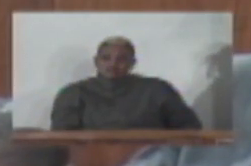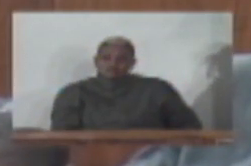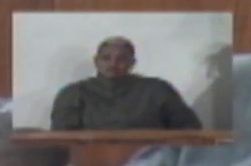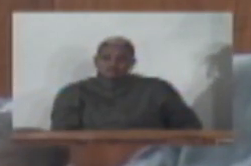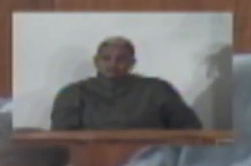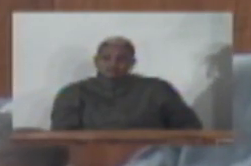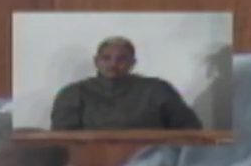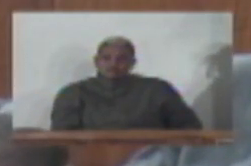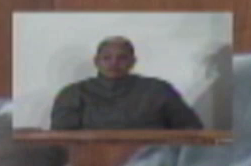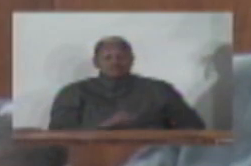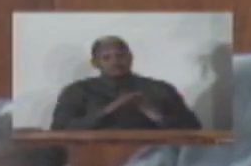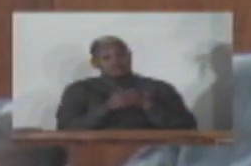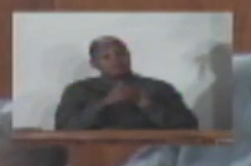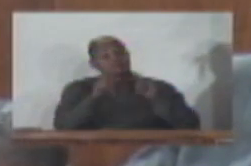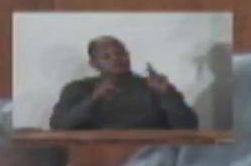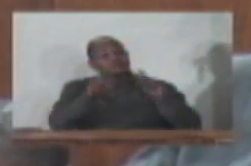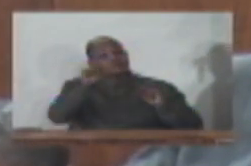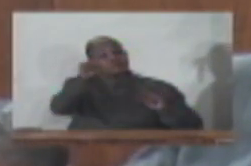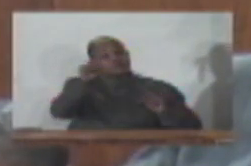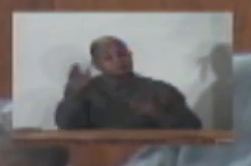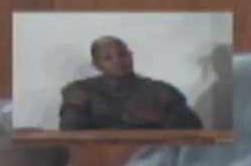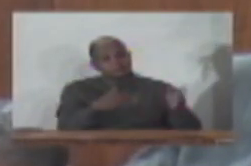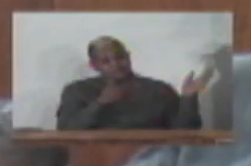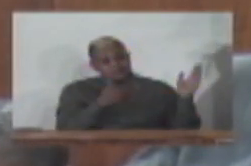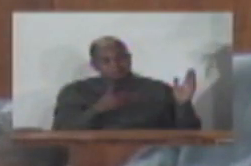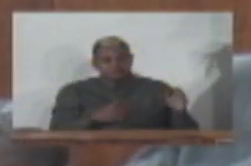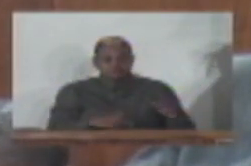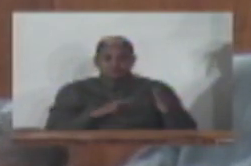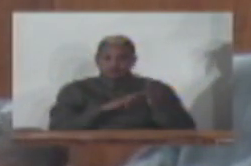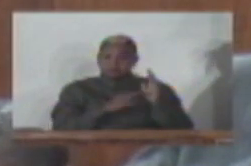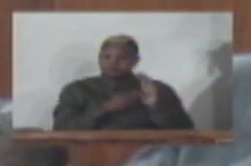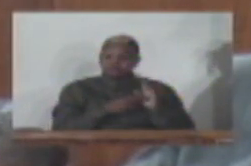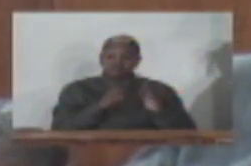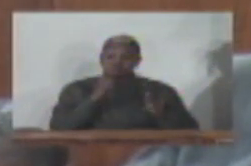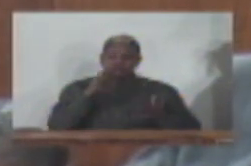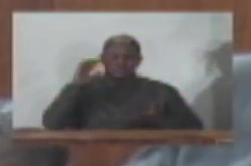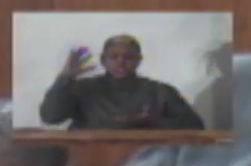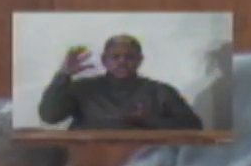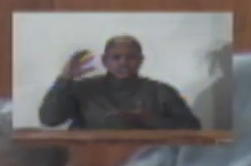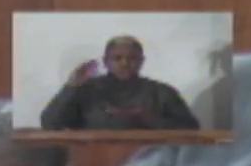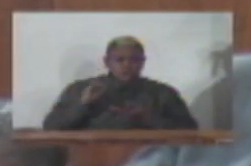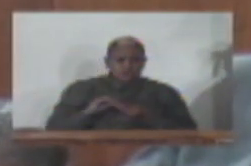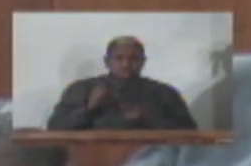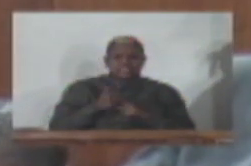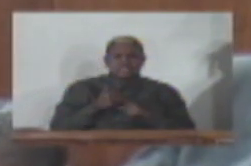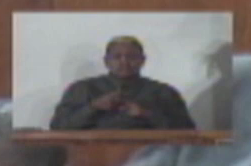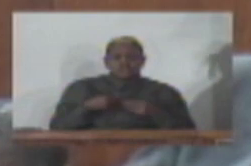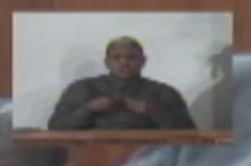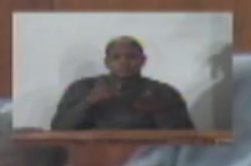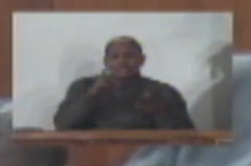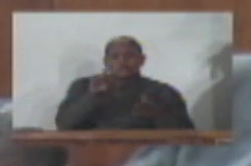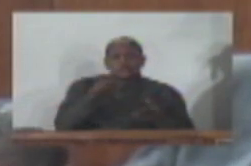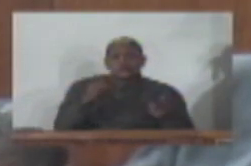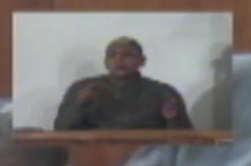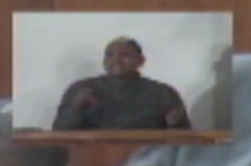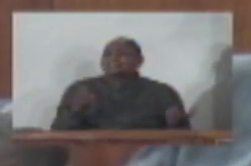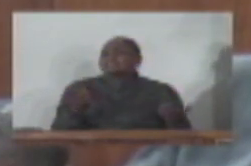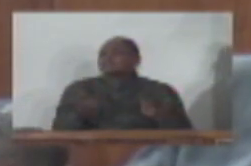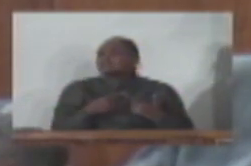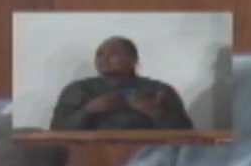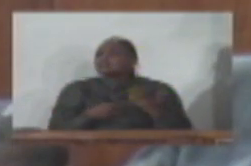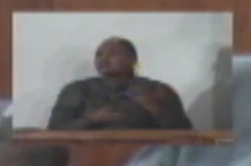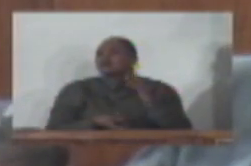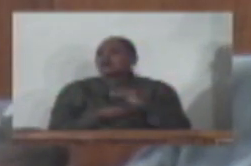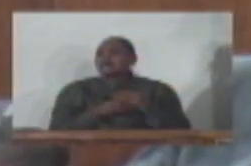should be prepared. And this means stocking up on the supplies that you would need in the event